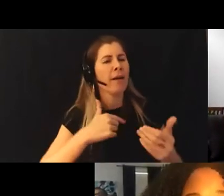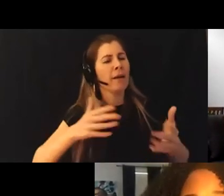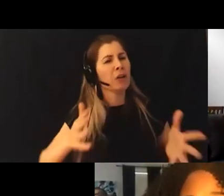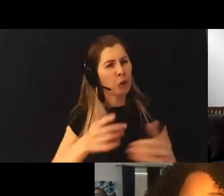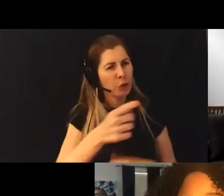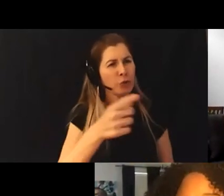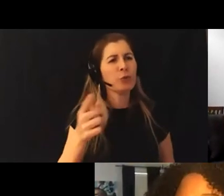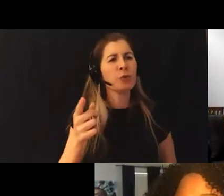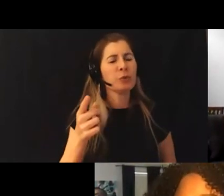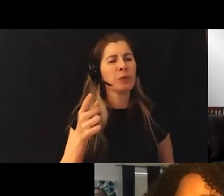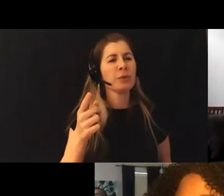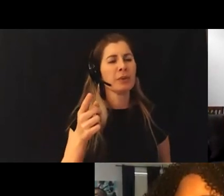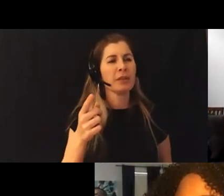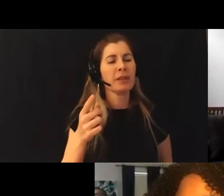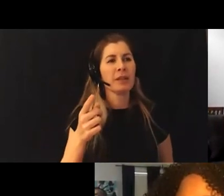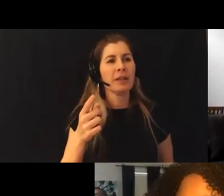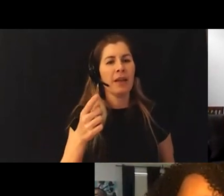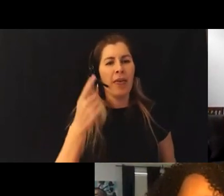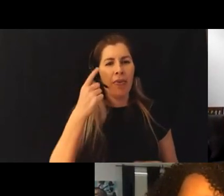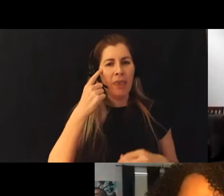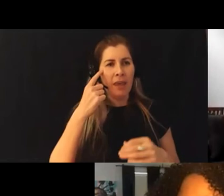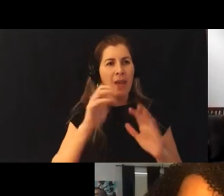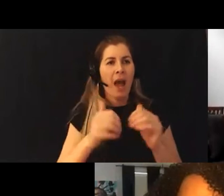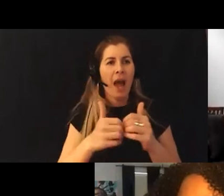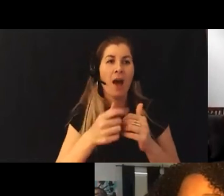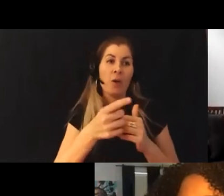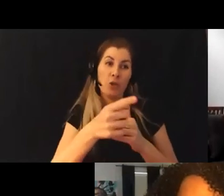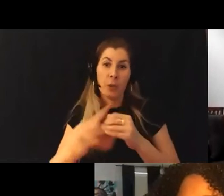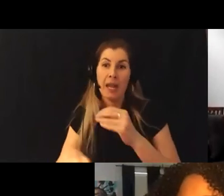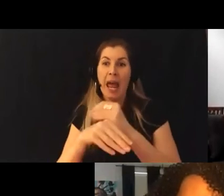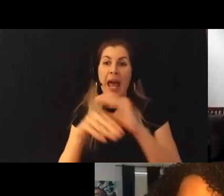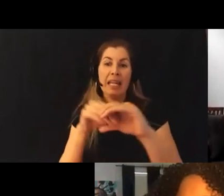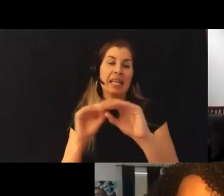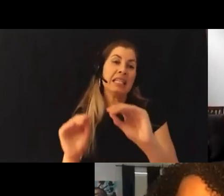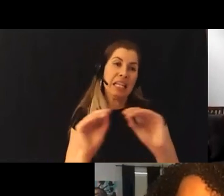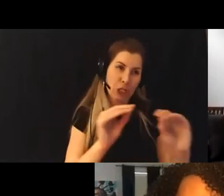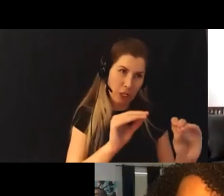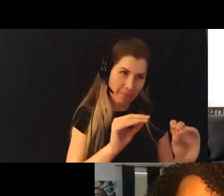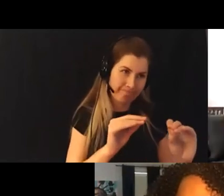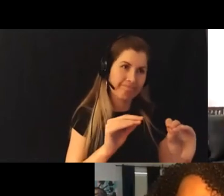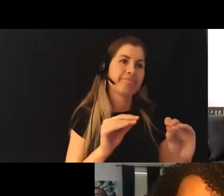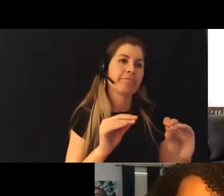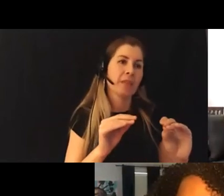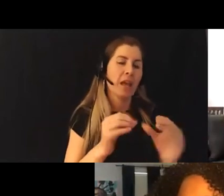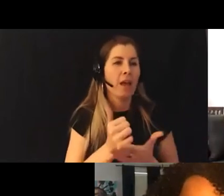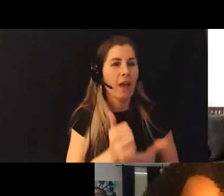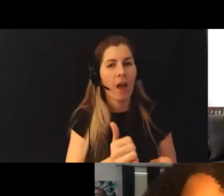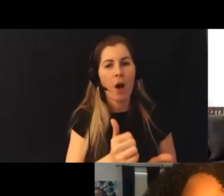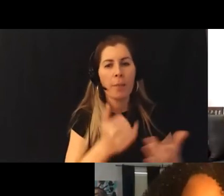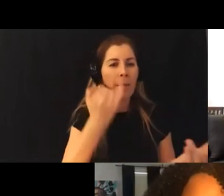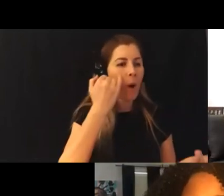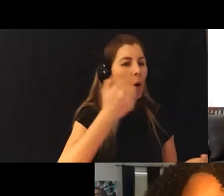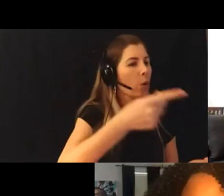think about how to add that to your toolbox in terms of explicitly being able to address trauma,